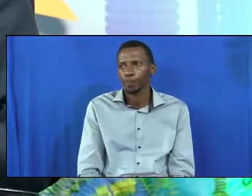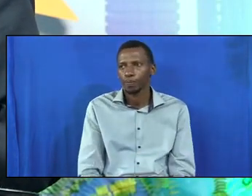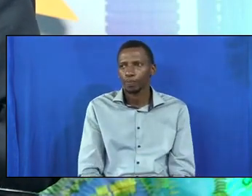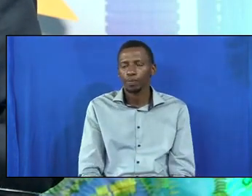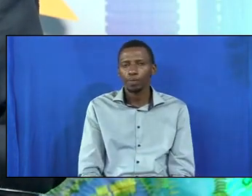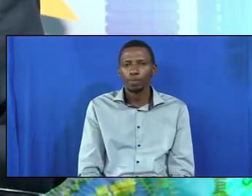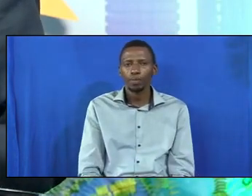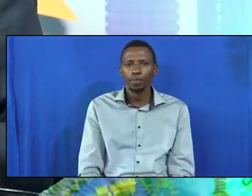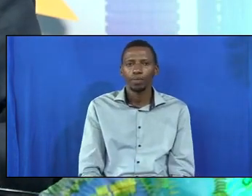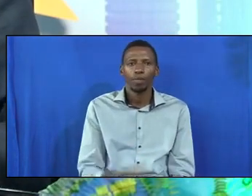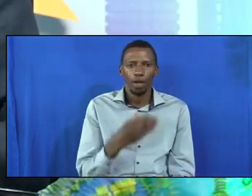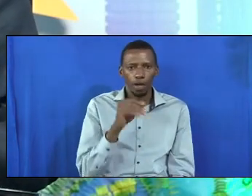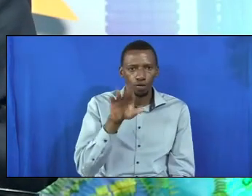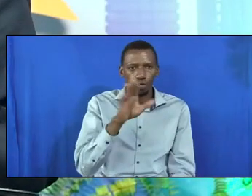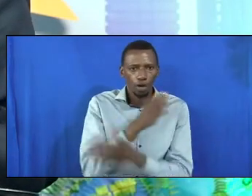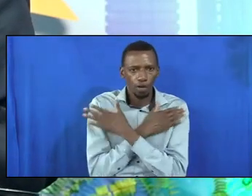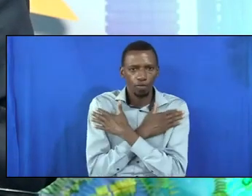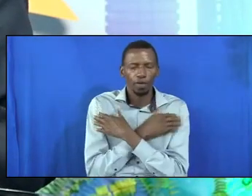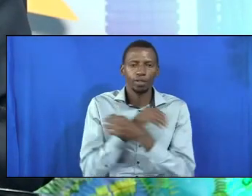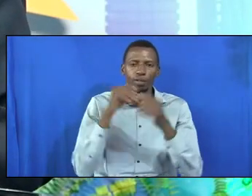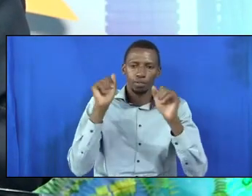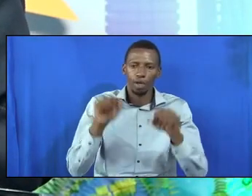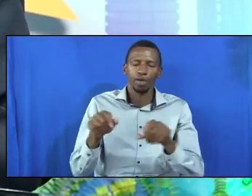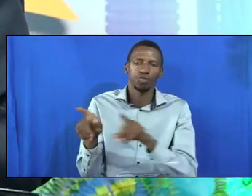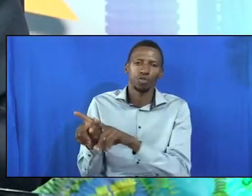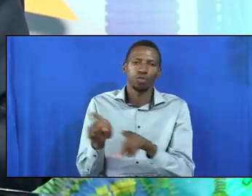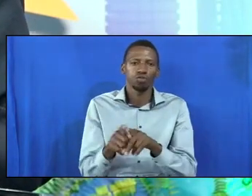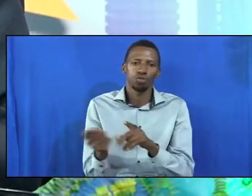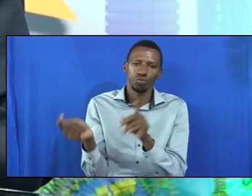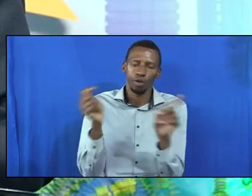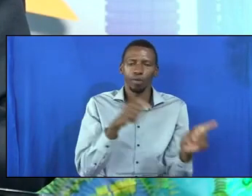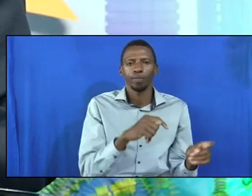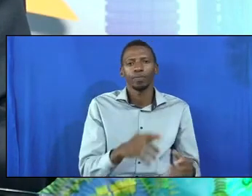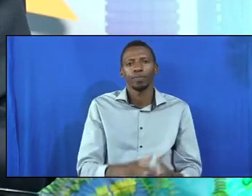And the friends can also come with you.